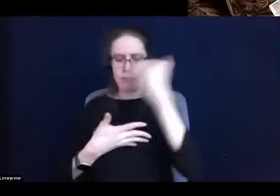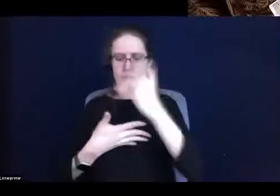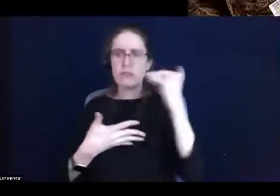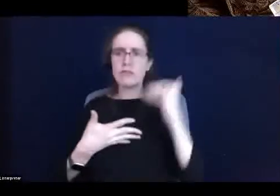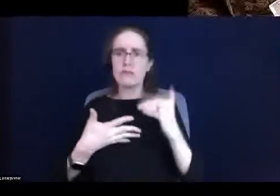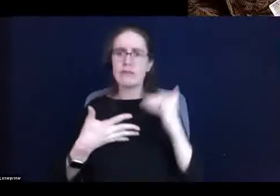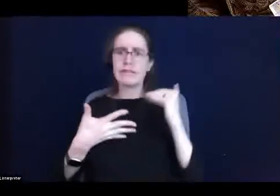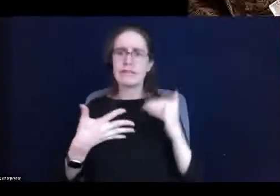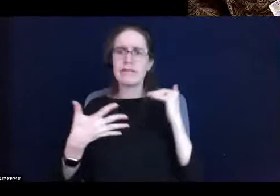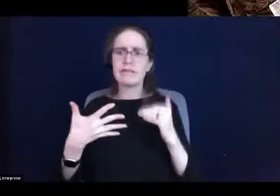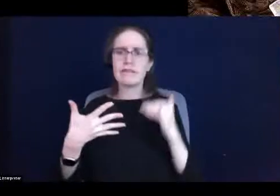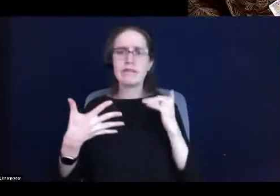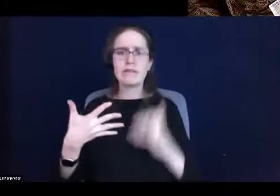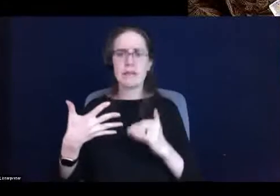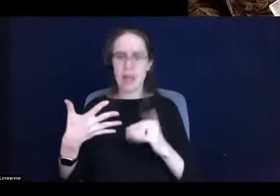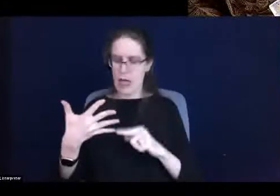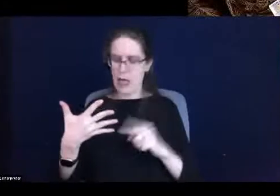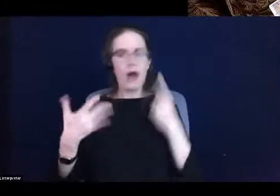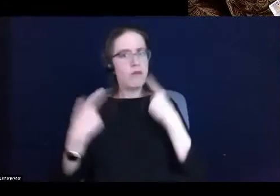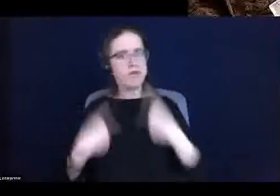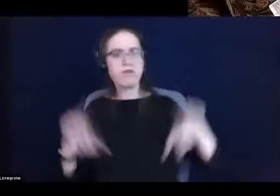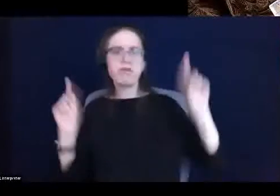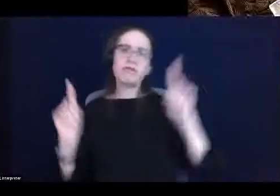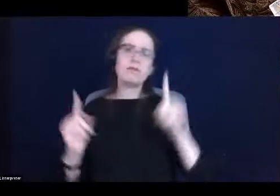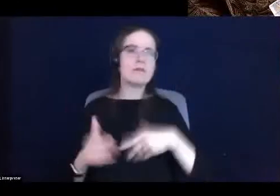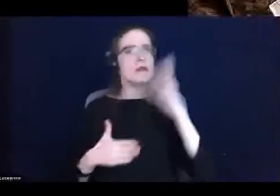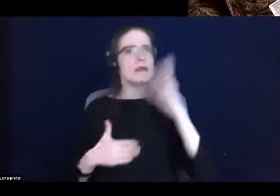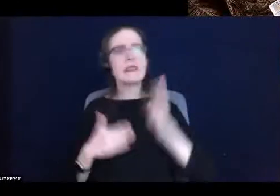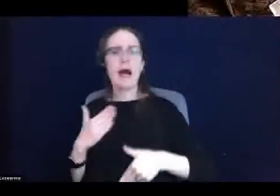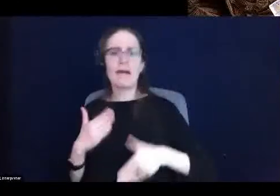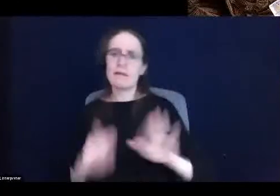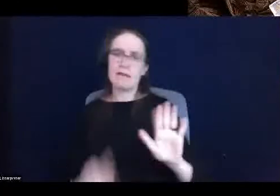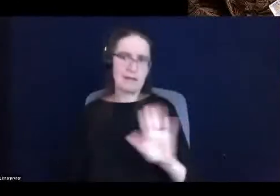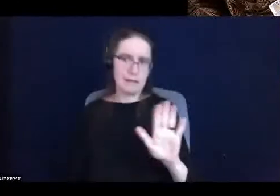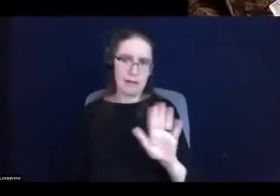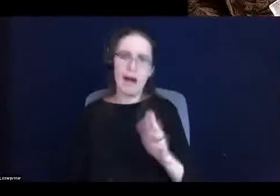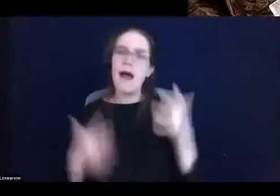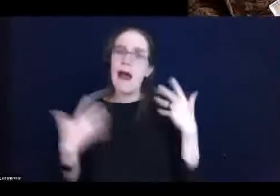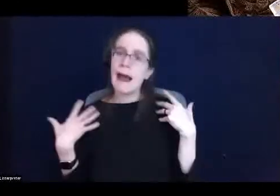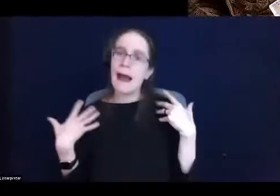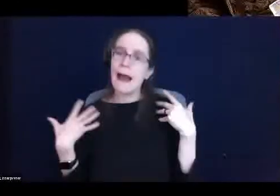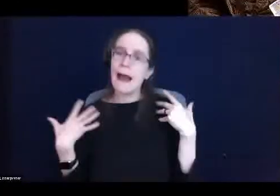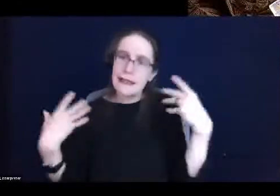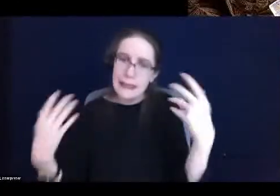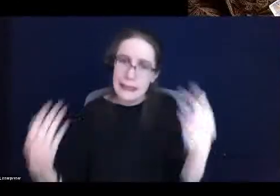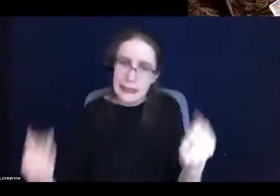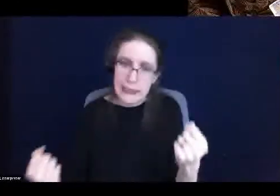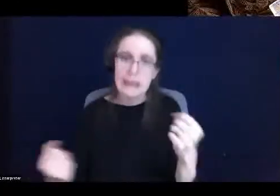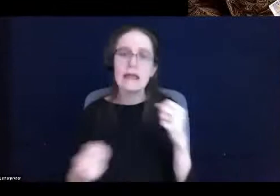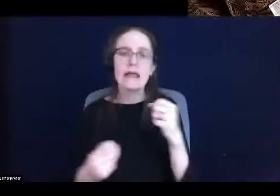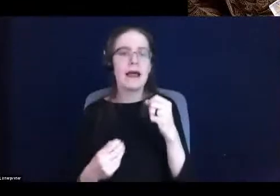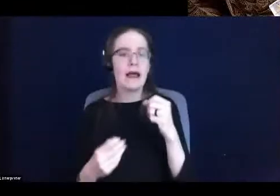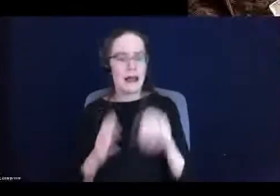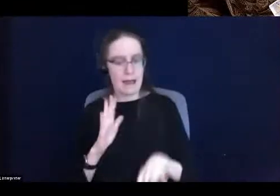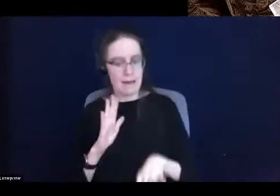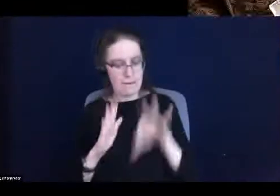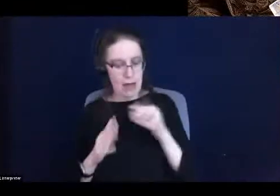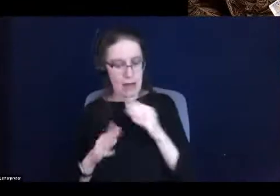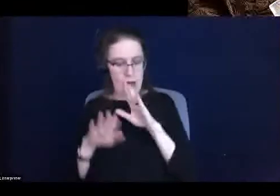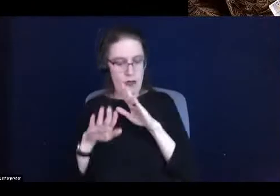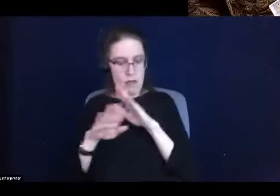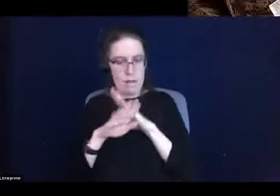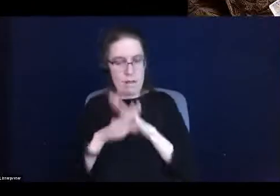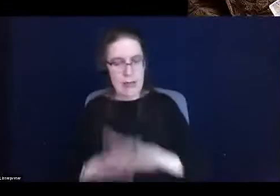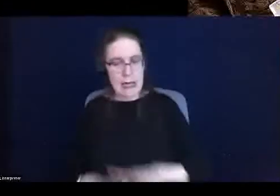and declaring that they're done being hurt. Healing is about finding relief and peace for themselves. So it's